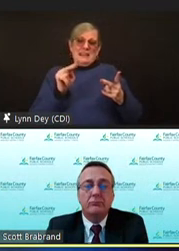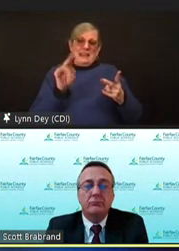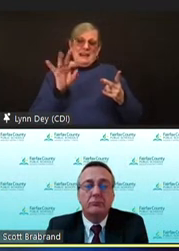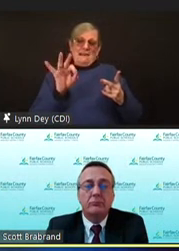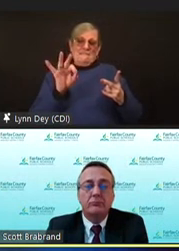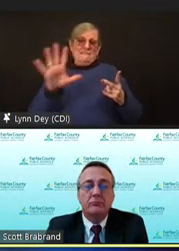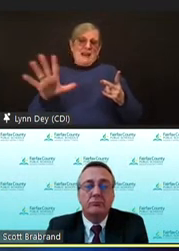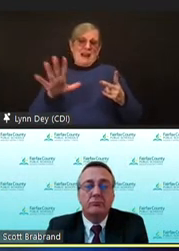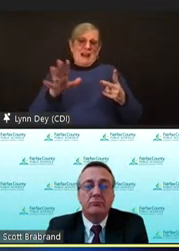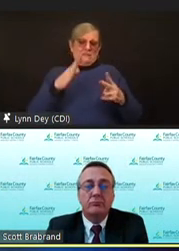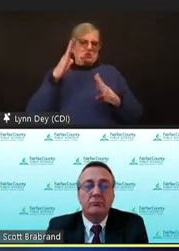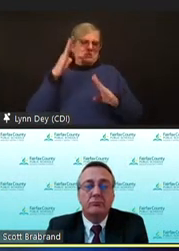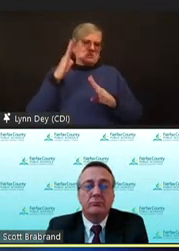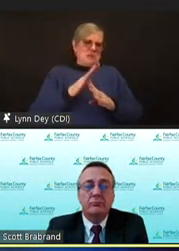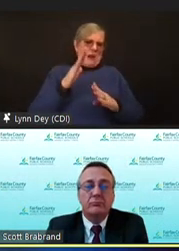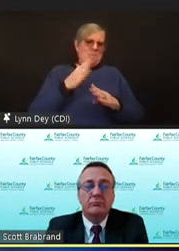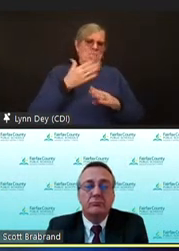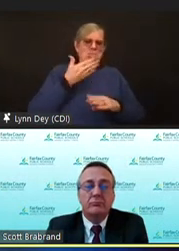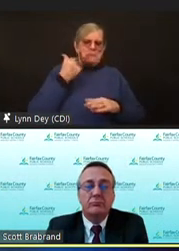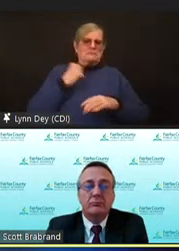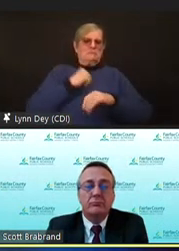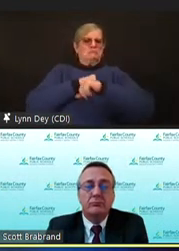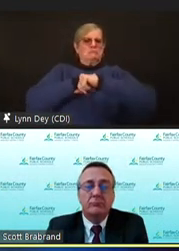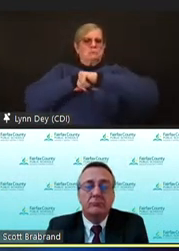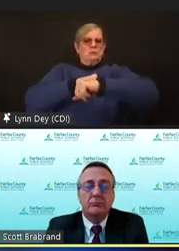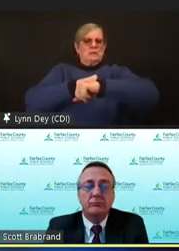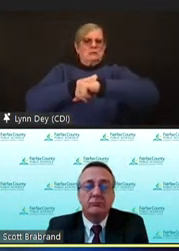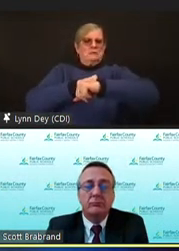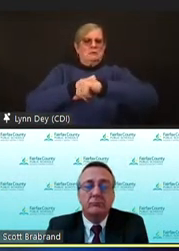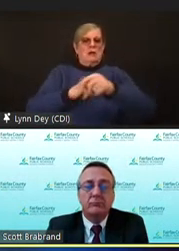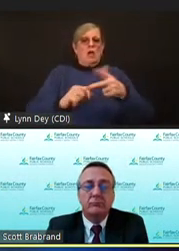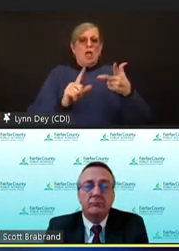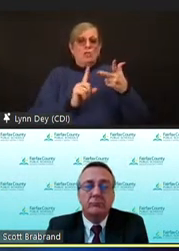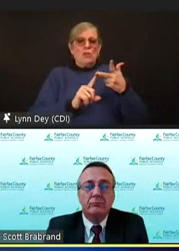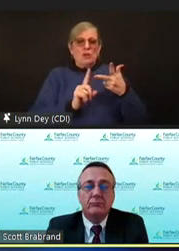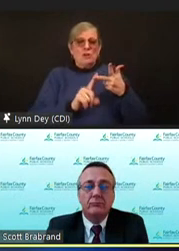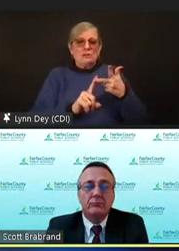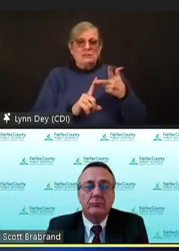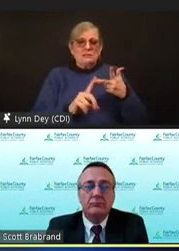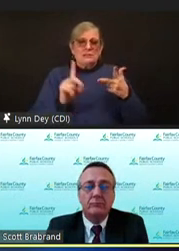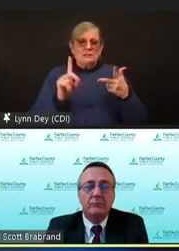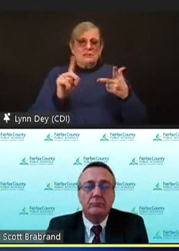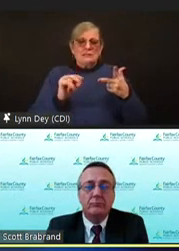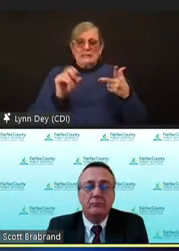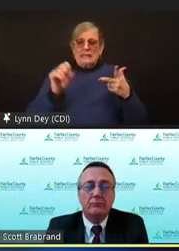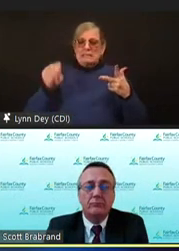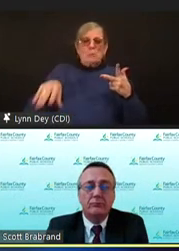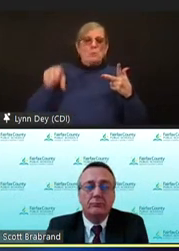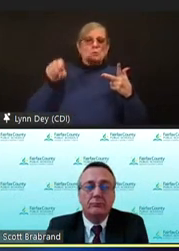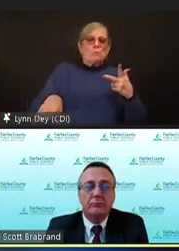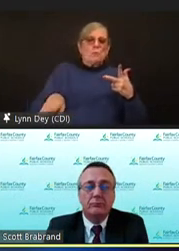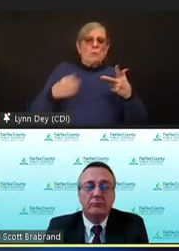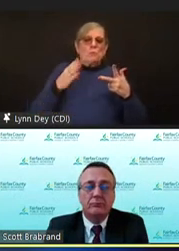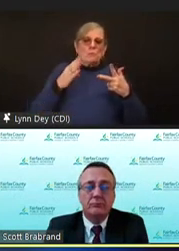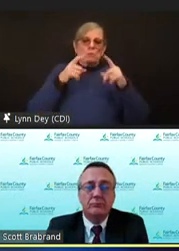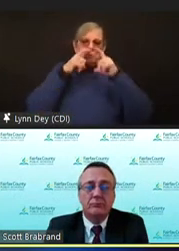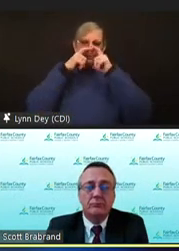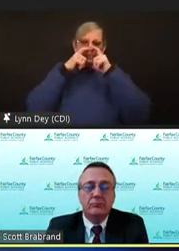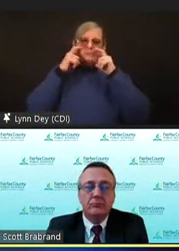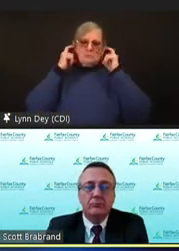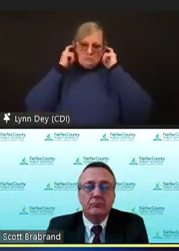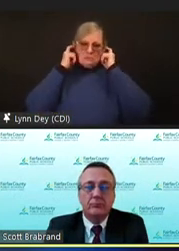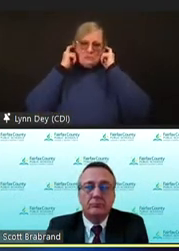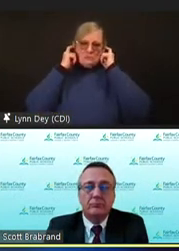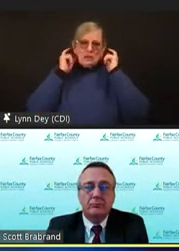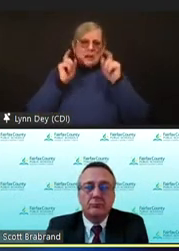protection, followed by this disposable mask. But one of the things that they emphasized that was really, really important